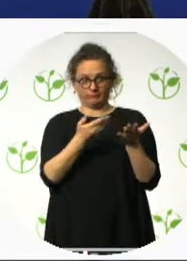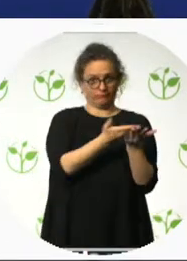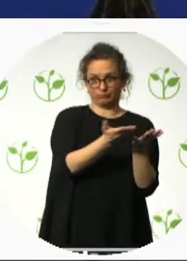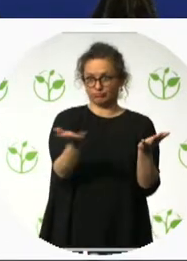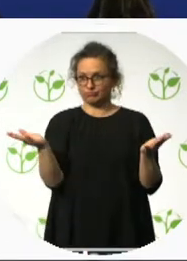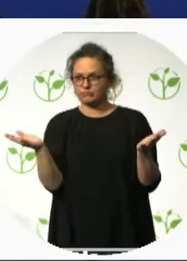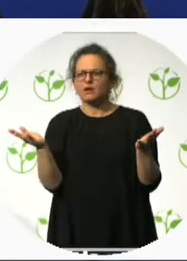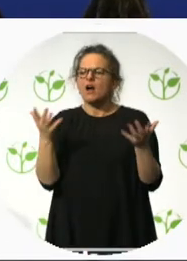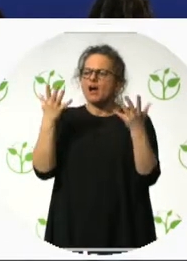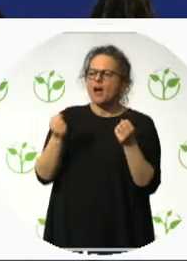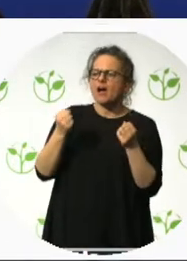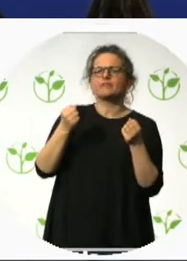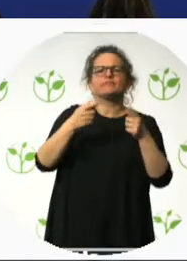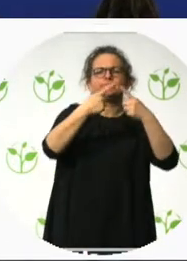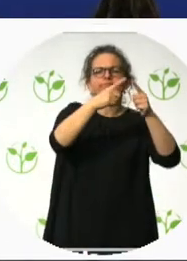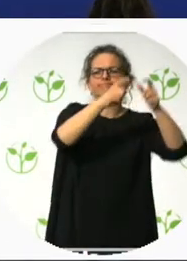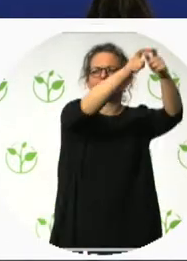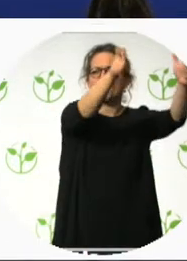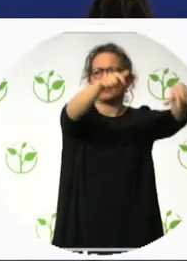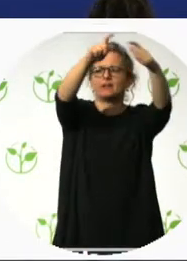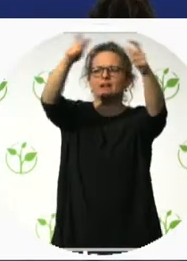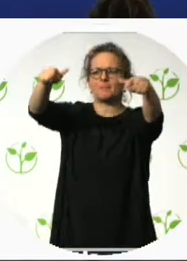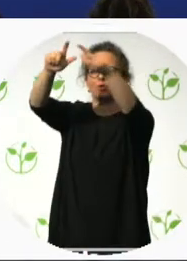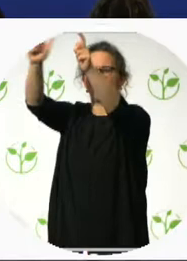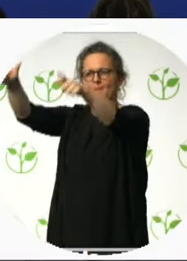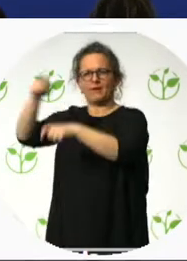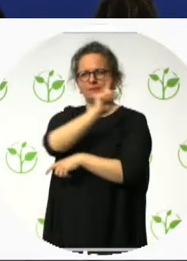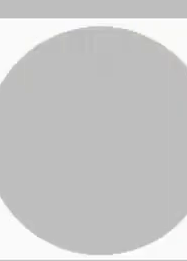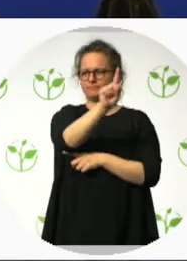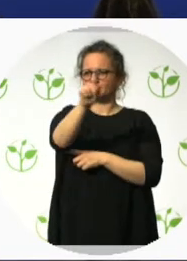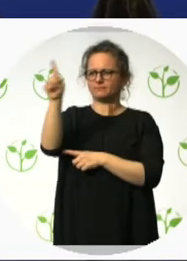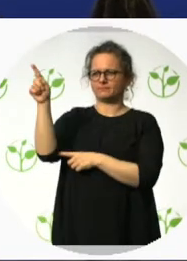And we have also diversity management as